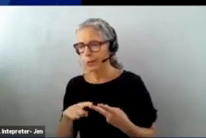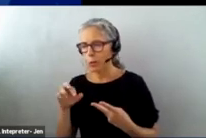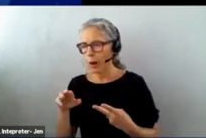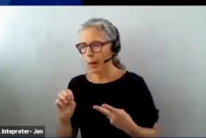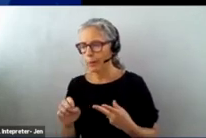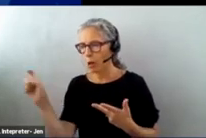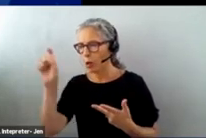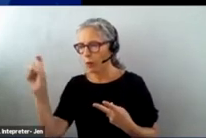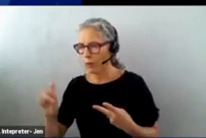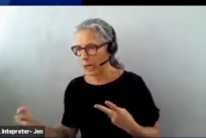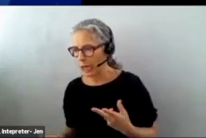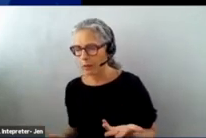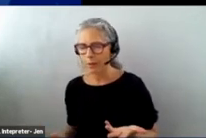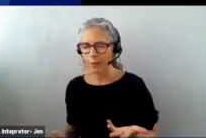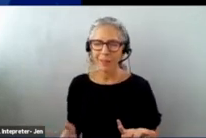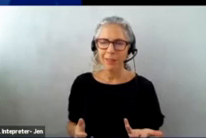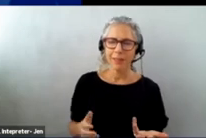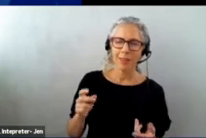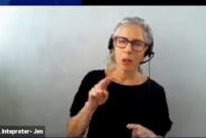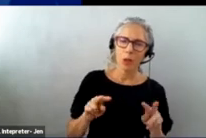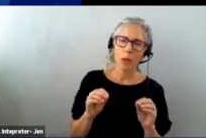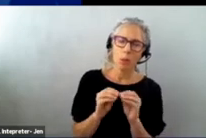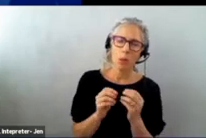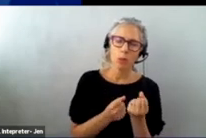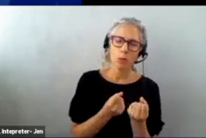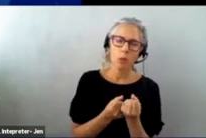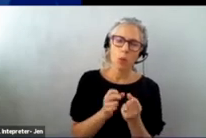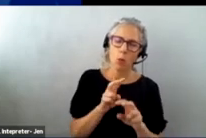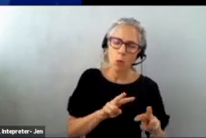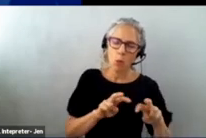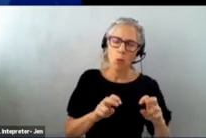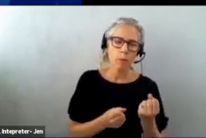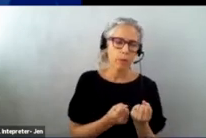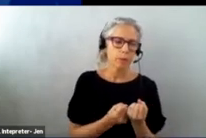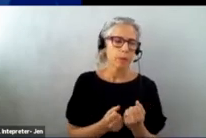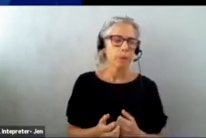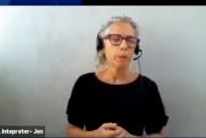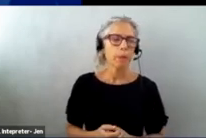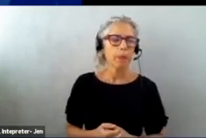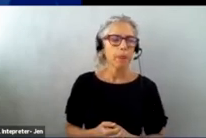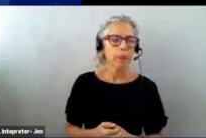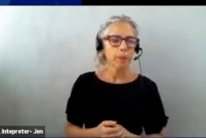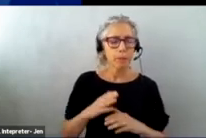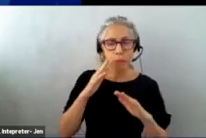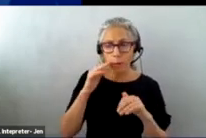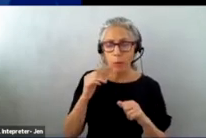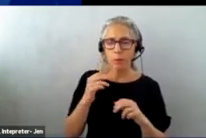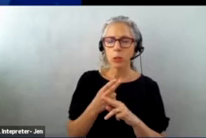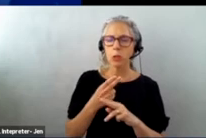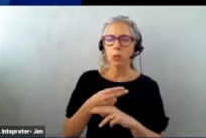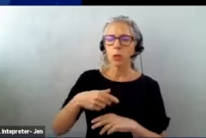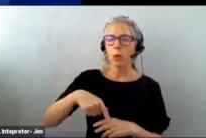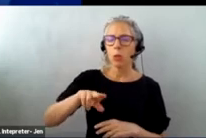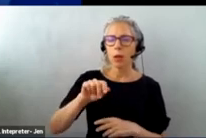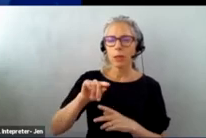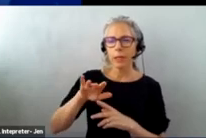graffiti? You know, looking at more of the supports. Hopefully, by using qualitative methods and